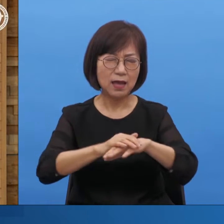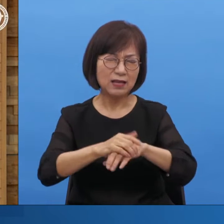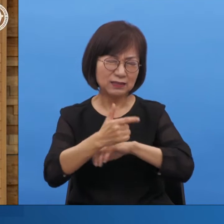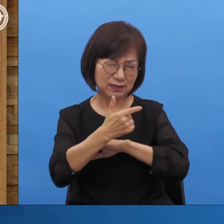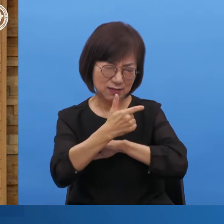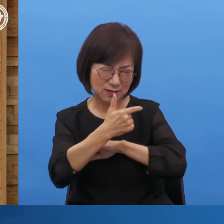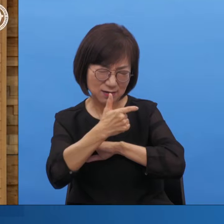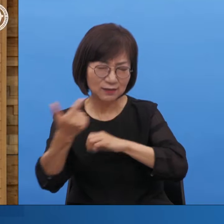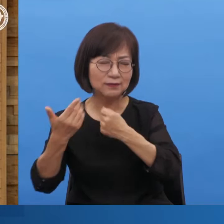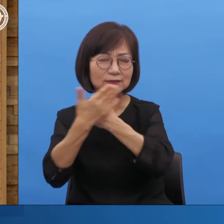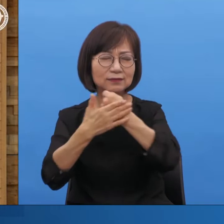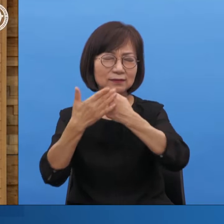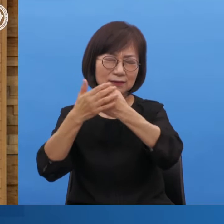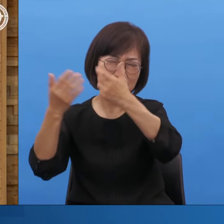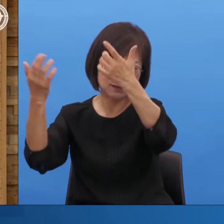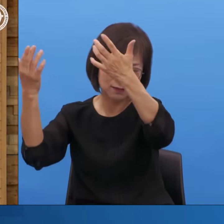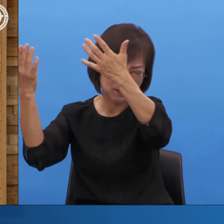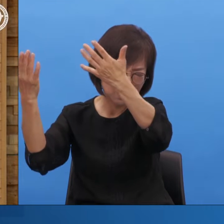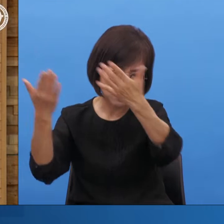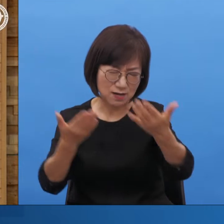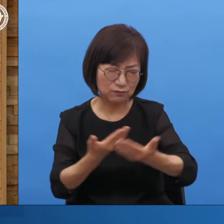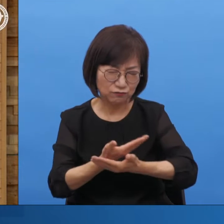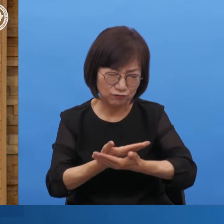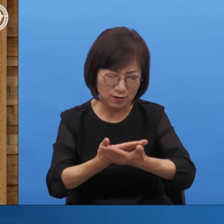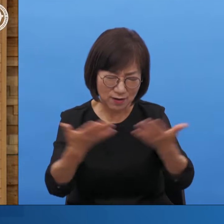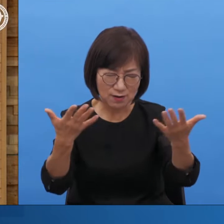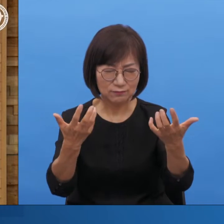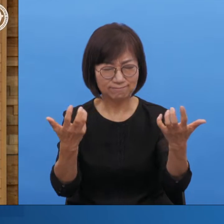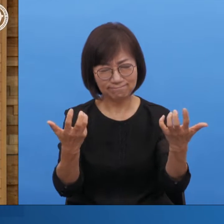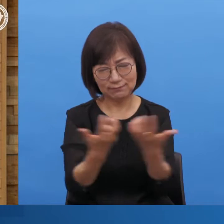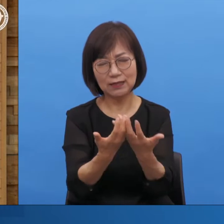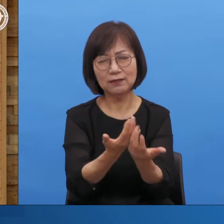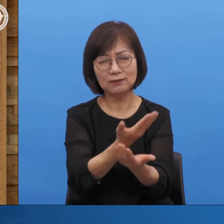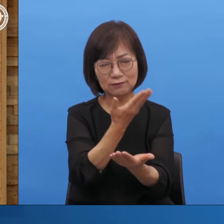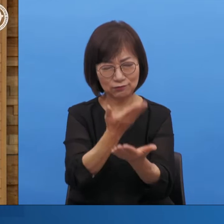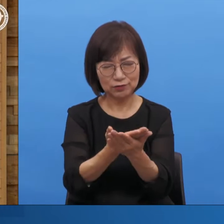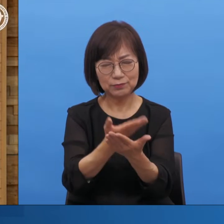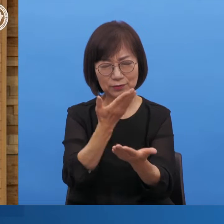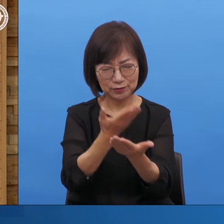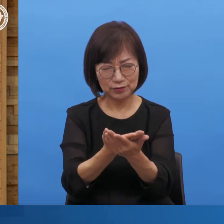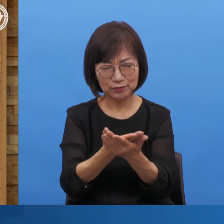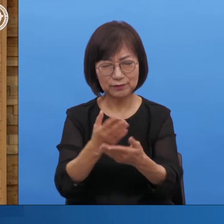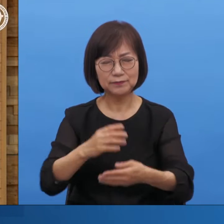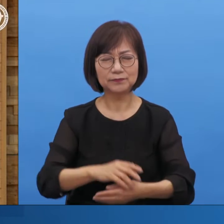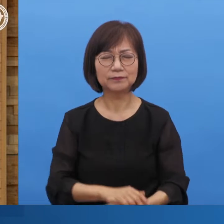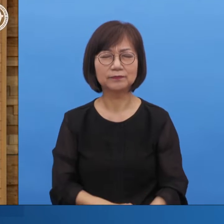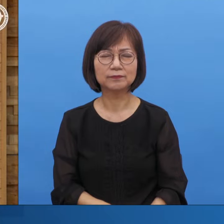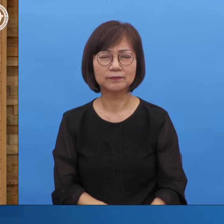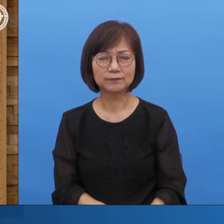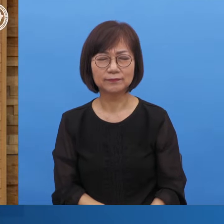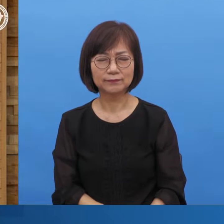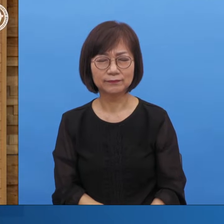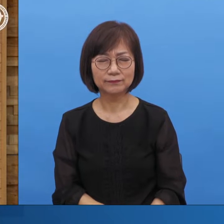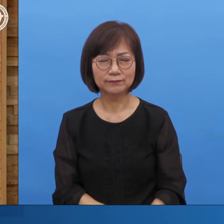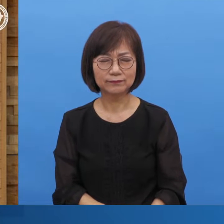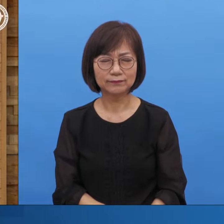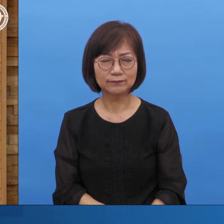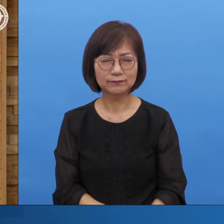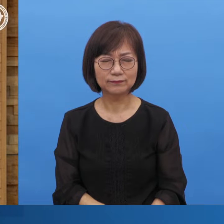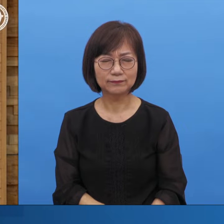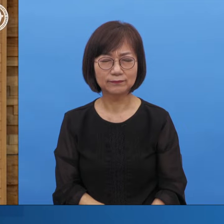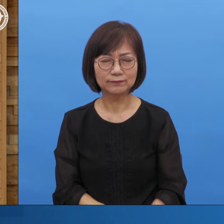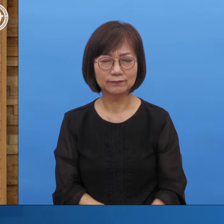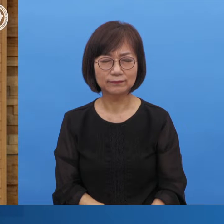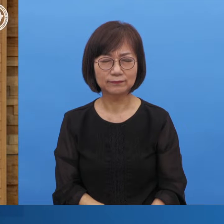of your grace upon the interpreters of all the respective languages, and to those who give worship through interpretation, and upon all their fields may your grace be